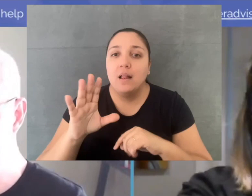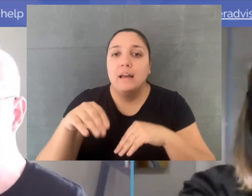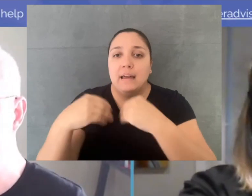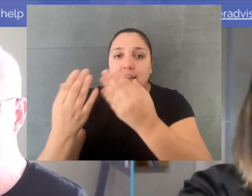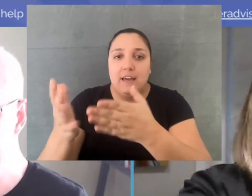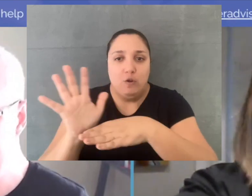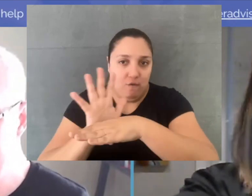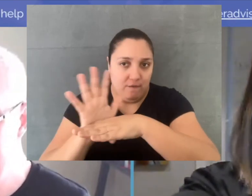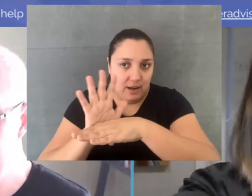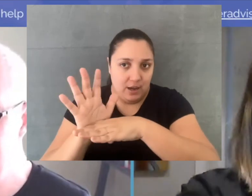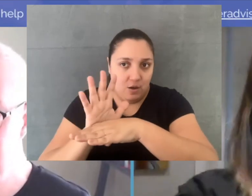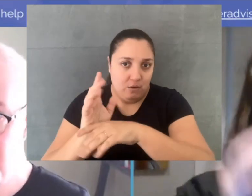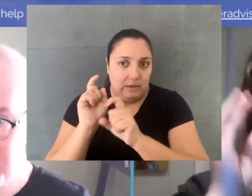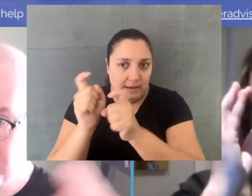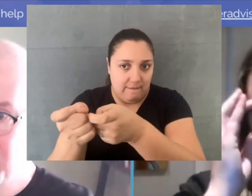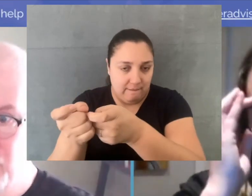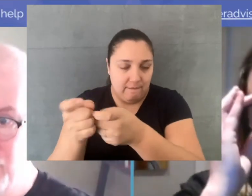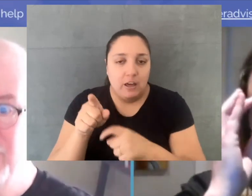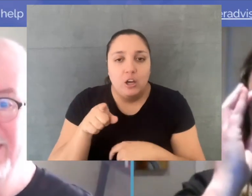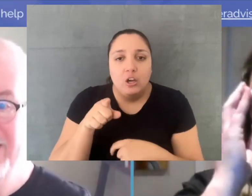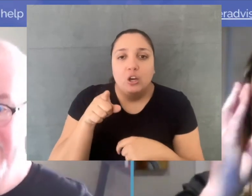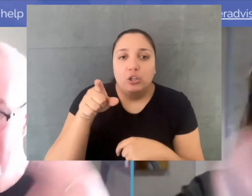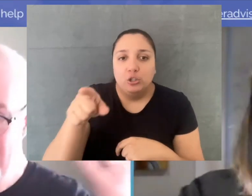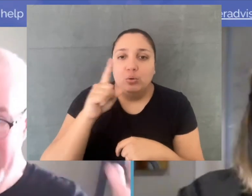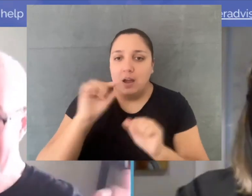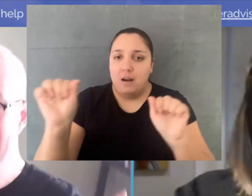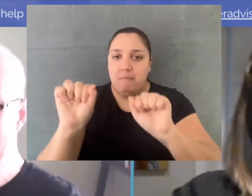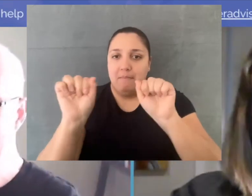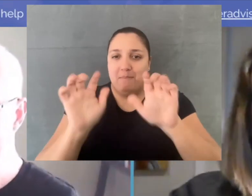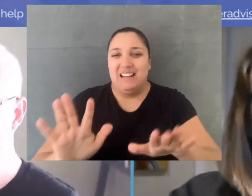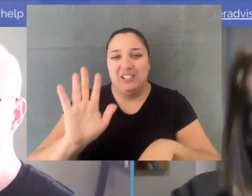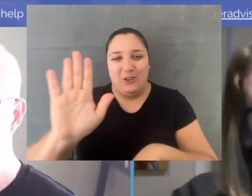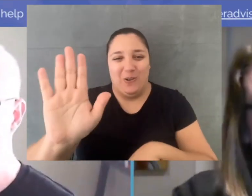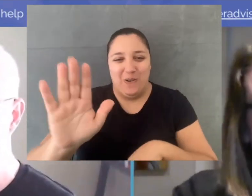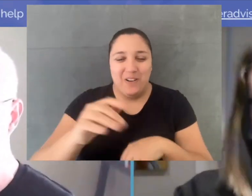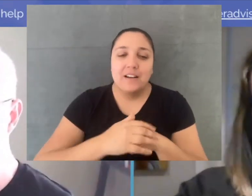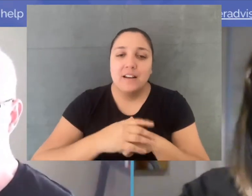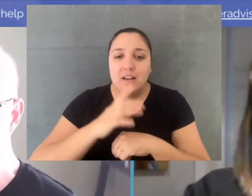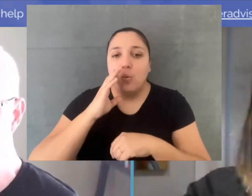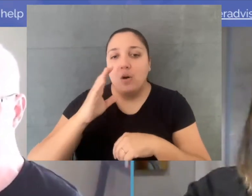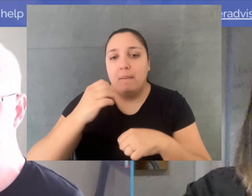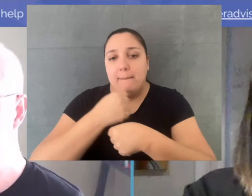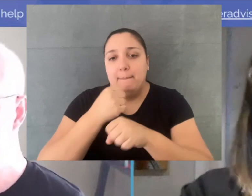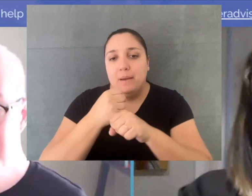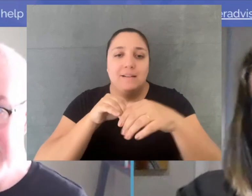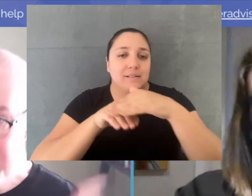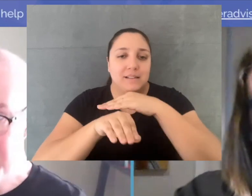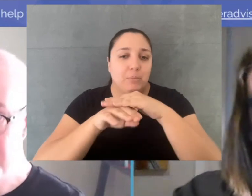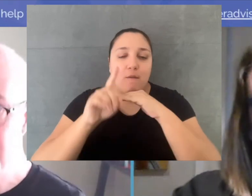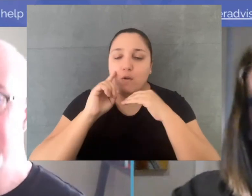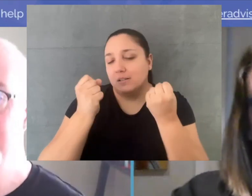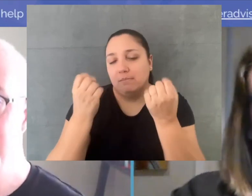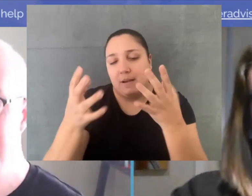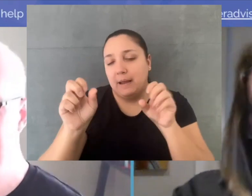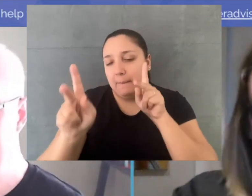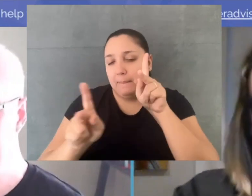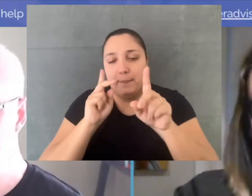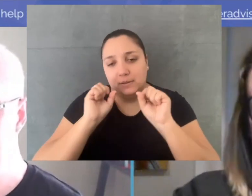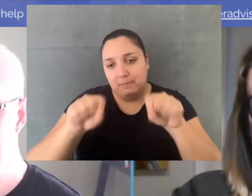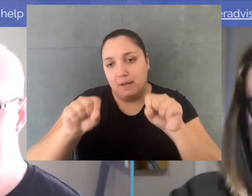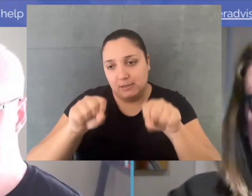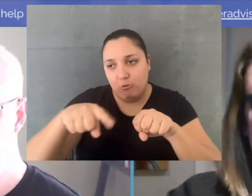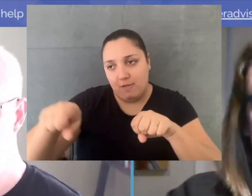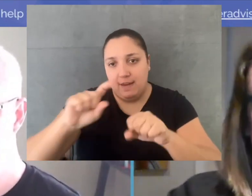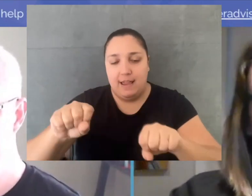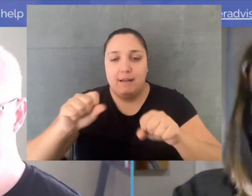a version of this so that you can do the magic that you do and make it accessible to as many people as possible so that they can